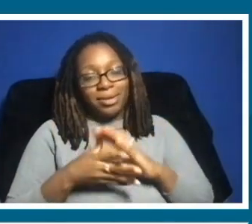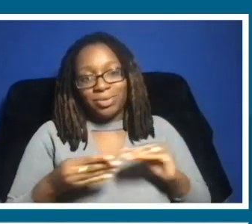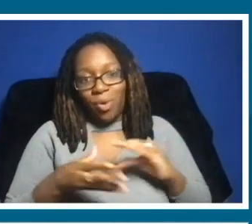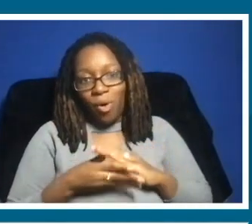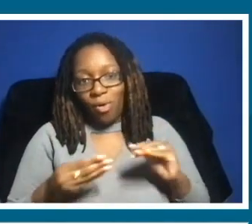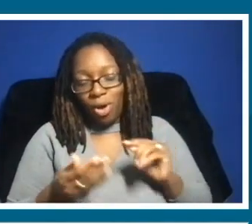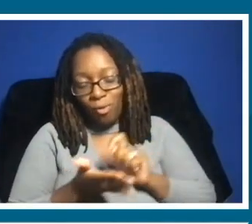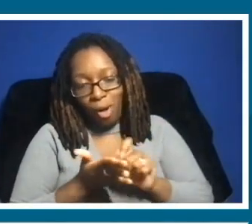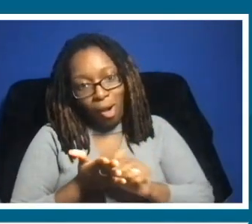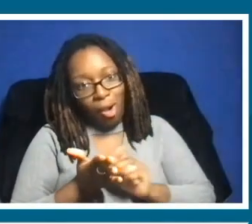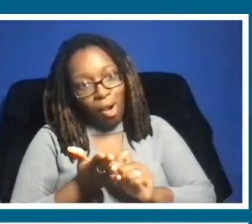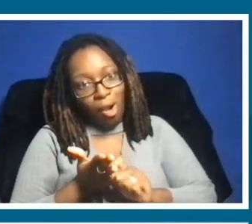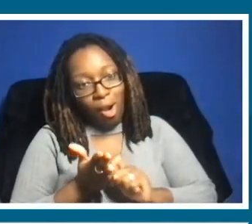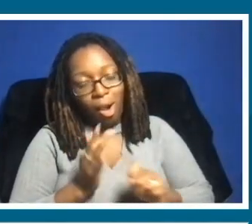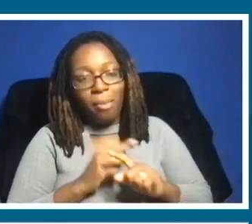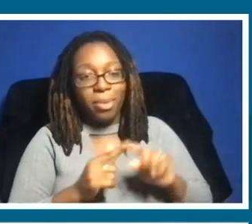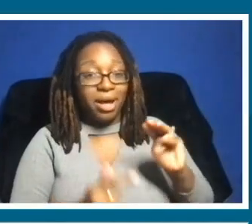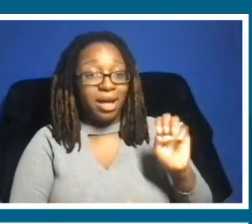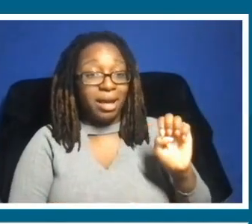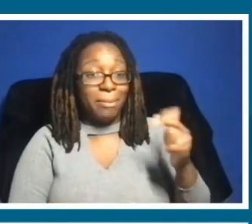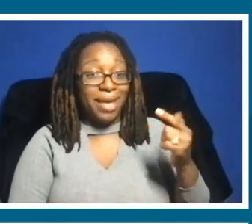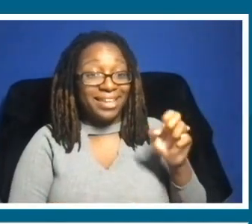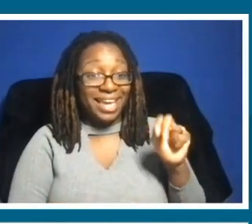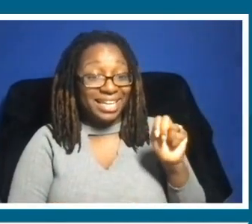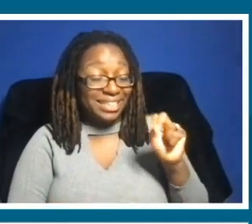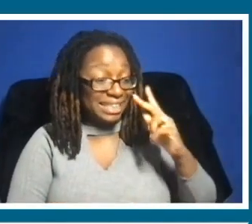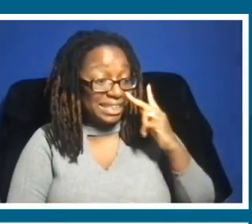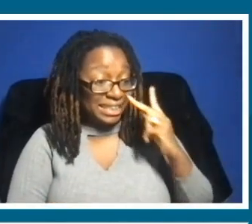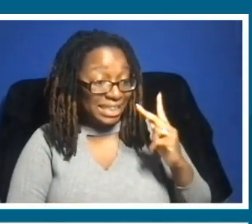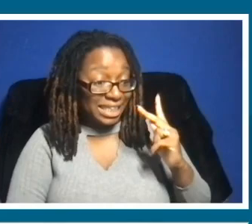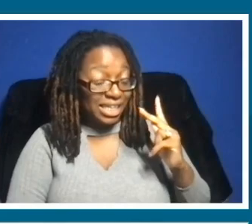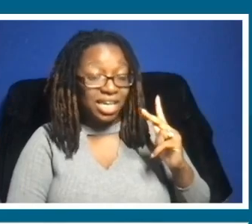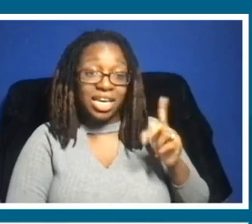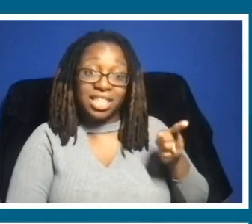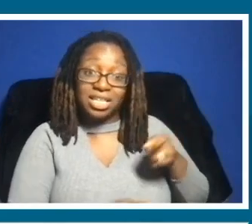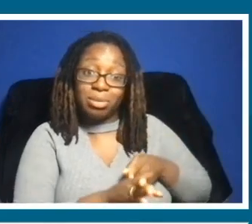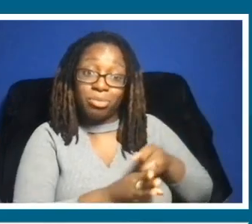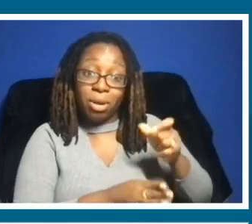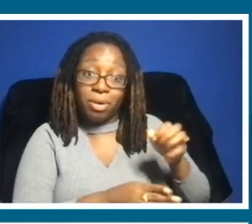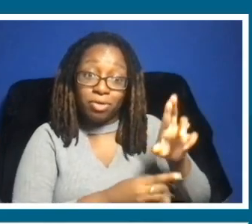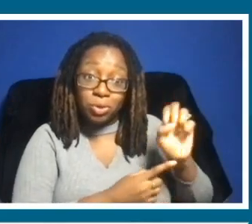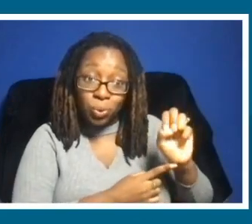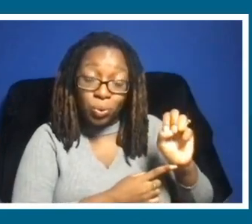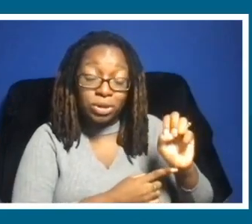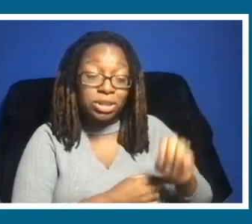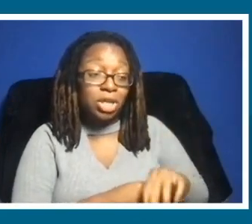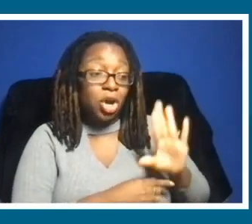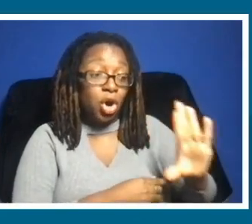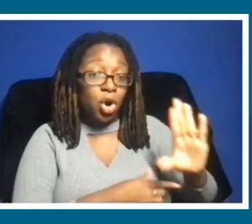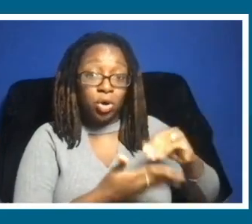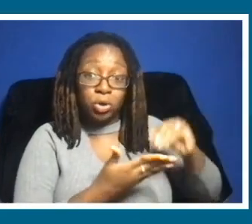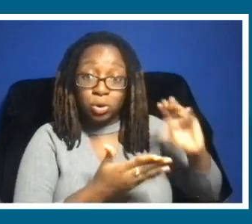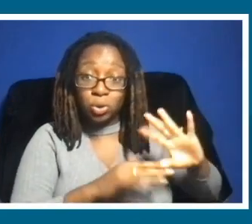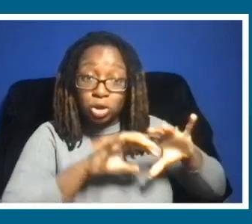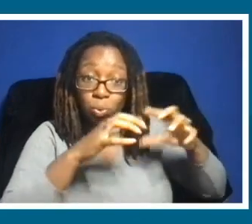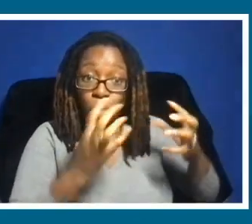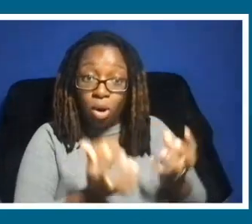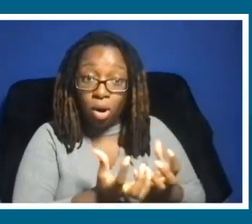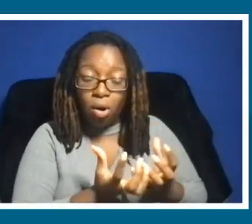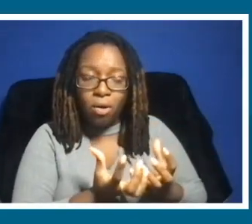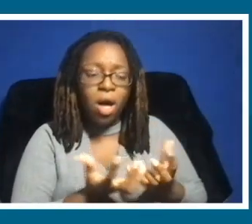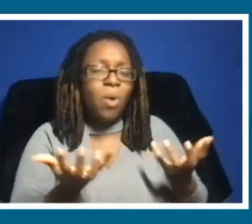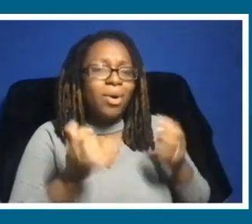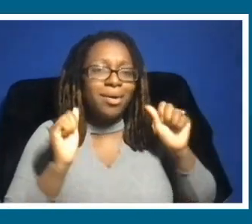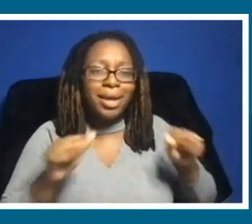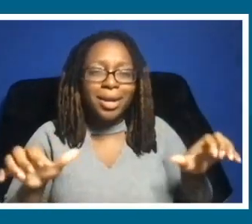really taken this look at primary sources and the world of her students and said, what can I do to expand